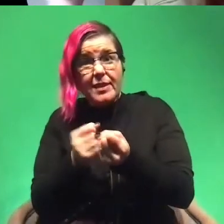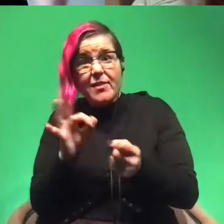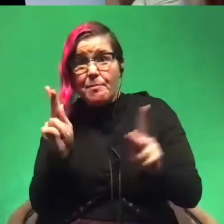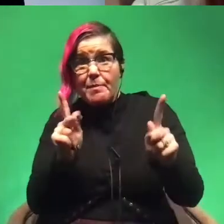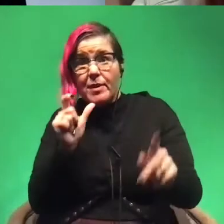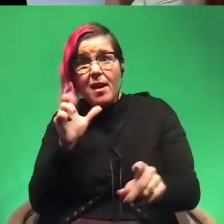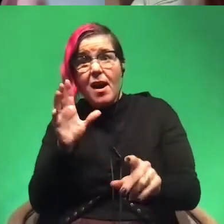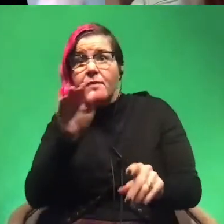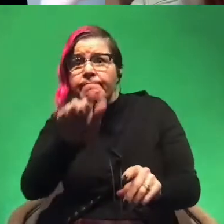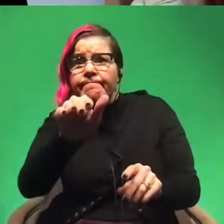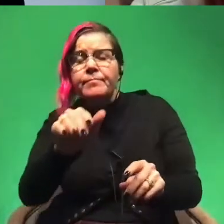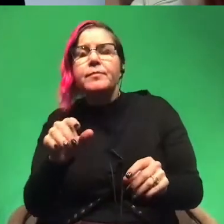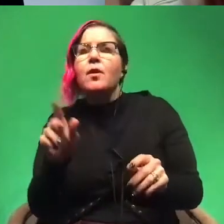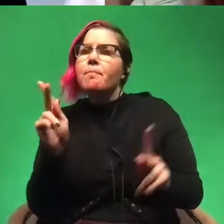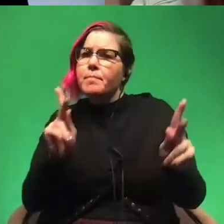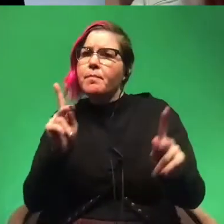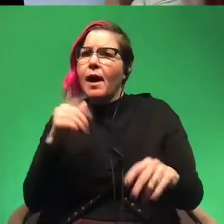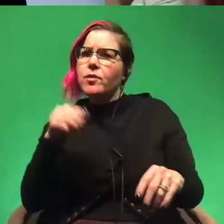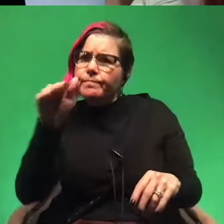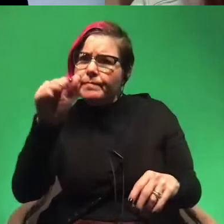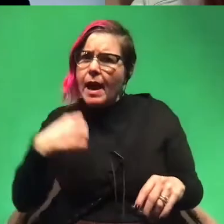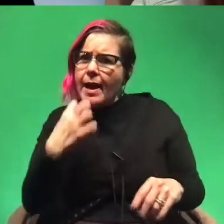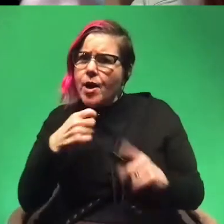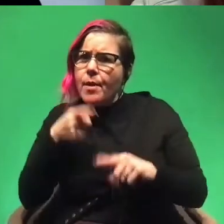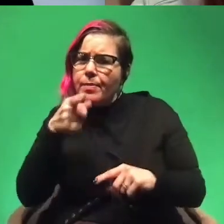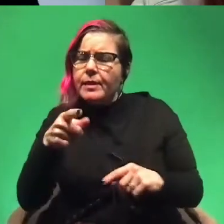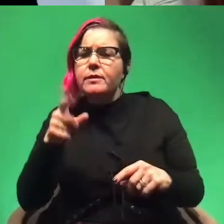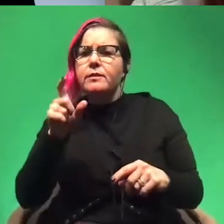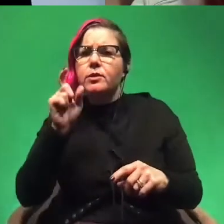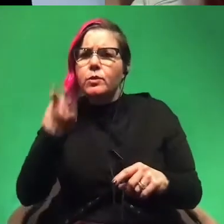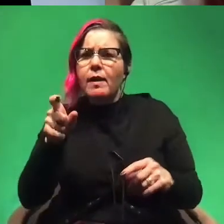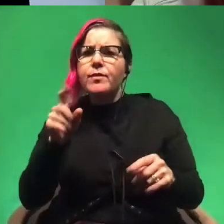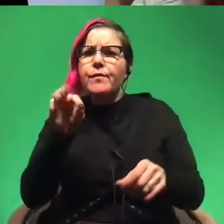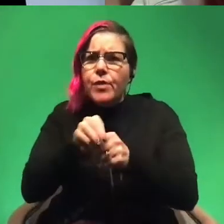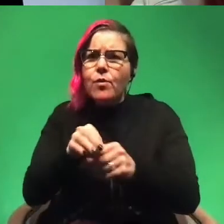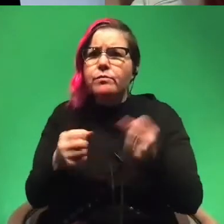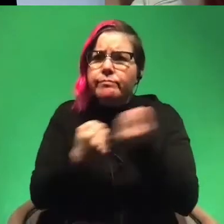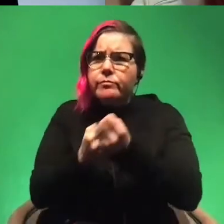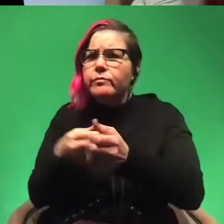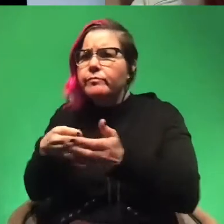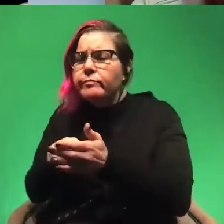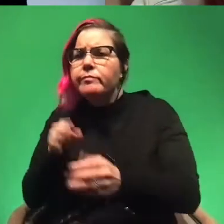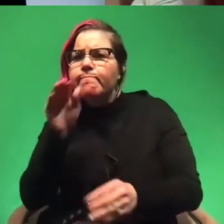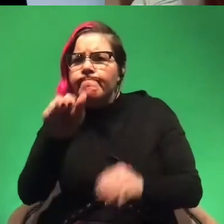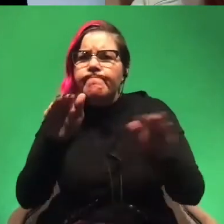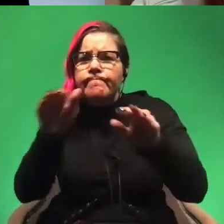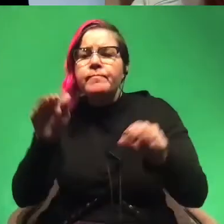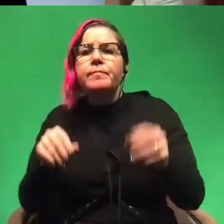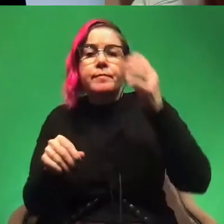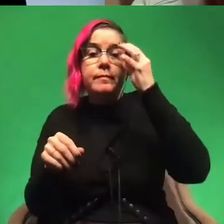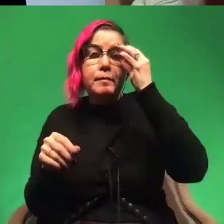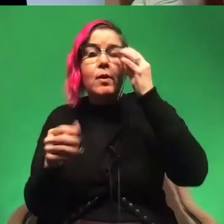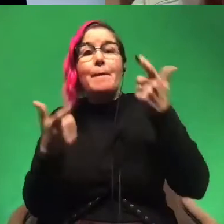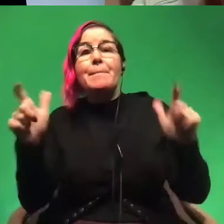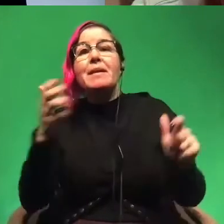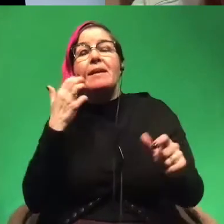enough constituents say, hey, I care about this. This is something that you either need to vote for it or vote against it. And so in this case, you know, the Big Cat Safety